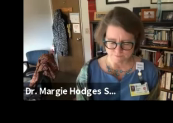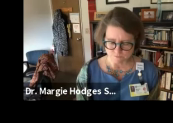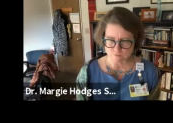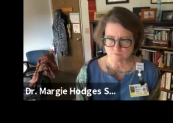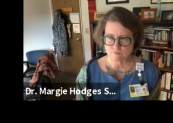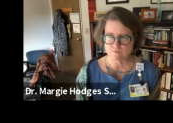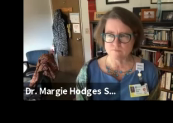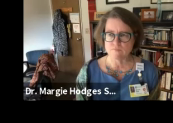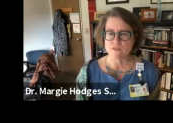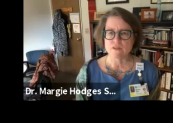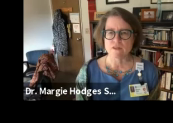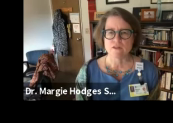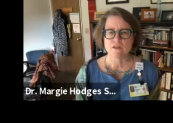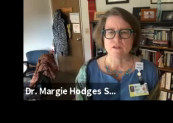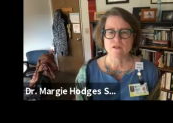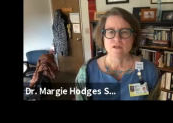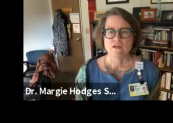do?